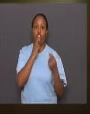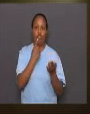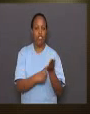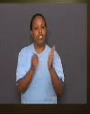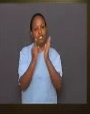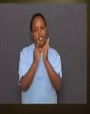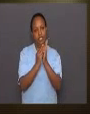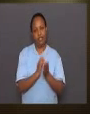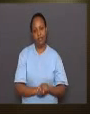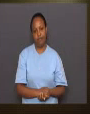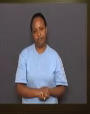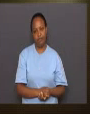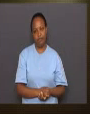law.